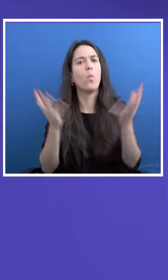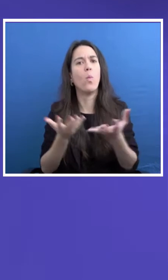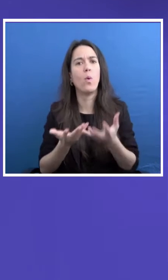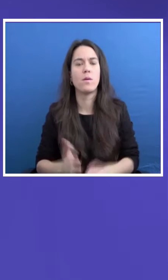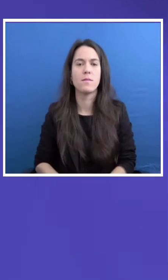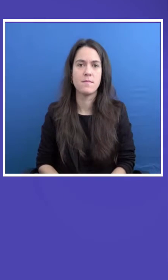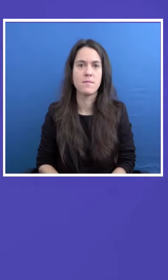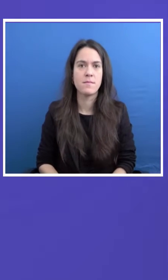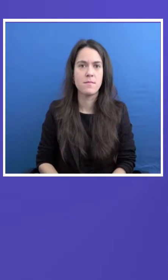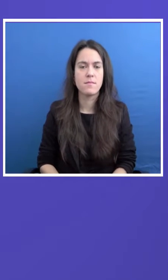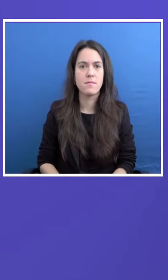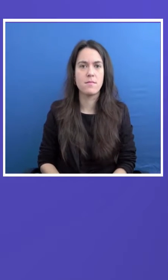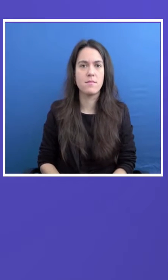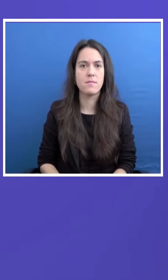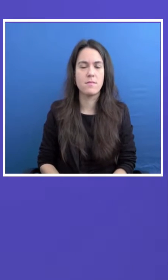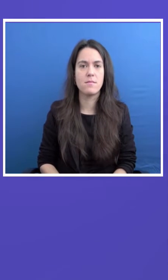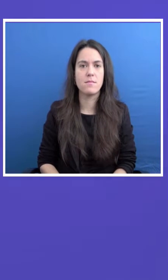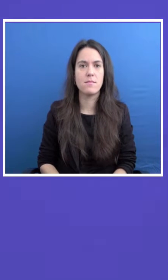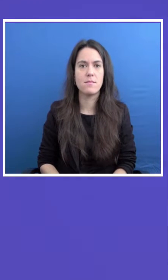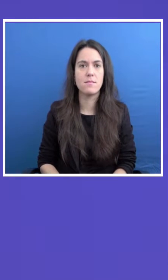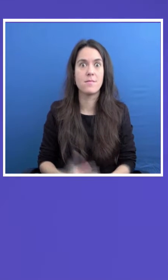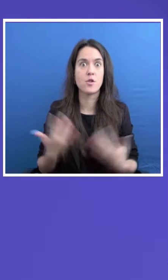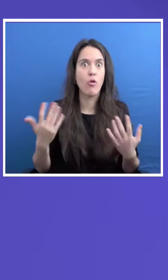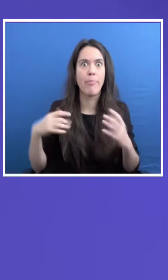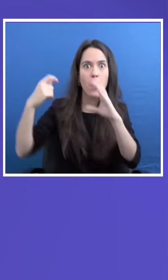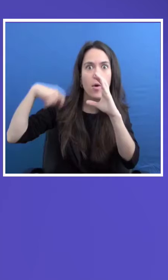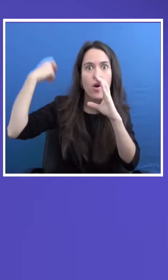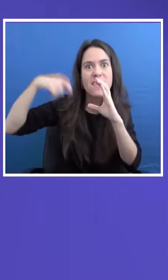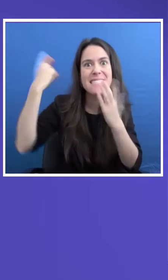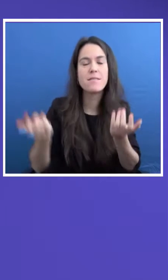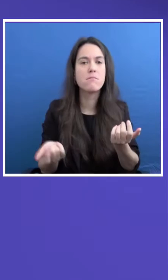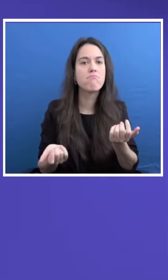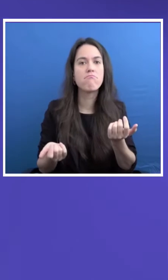Also, soap operas, movies, Western